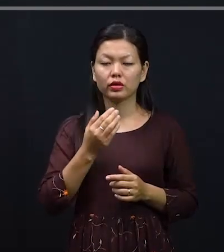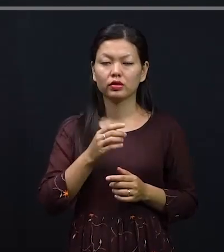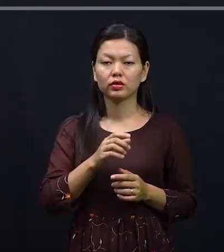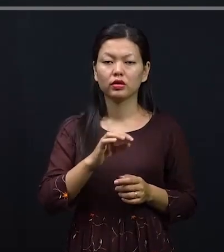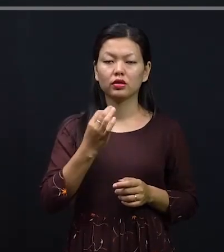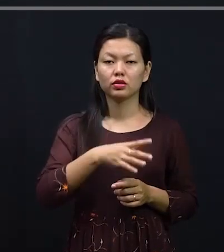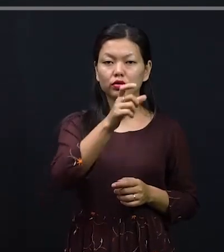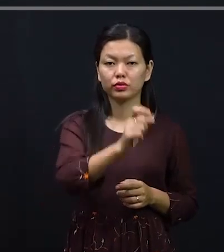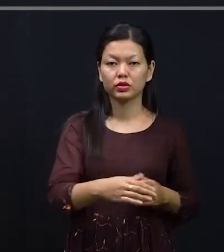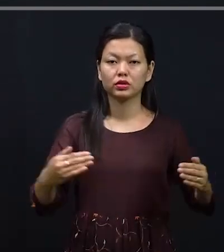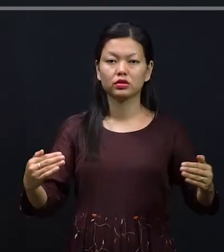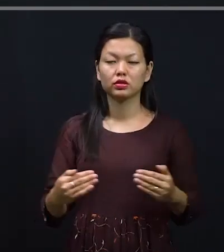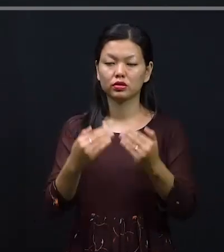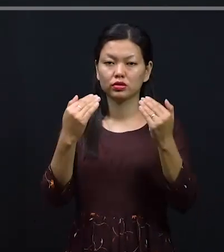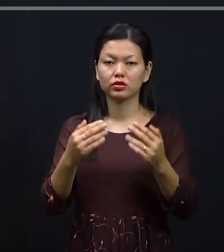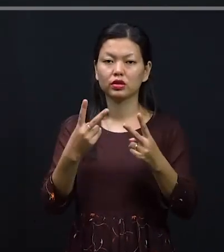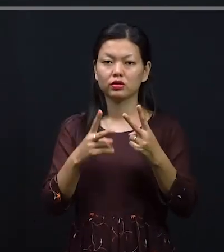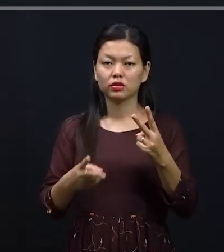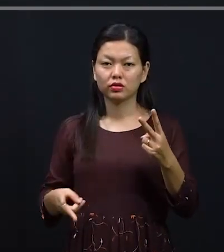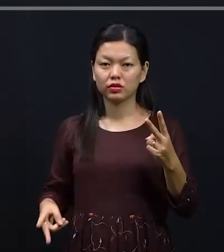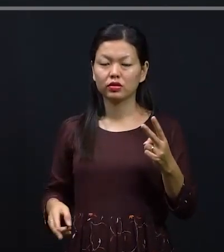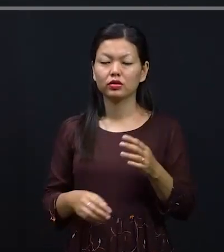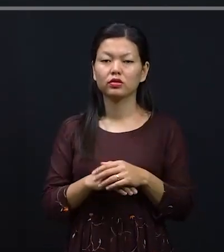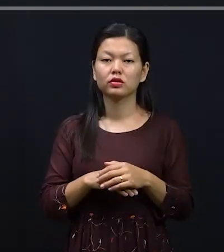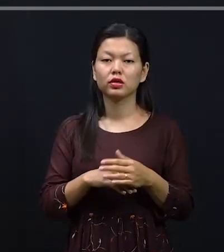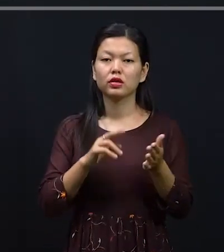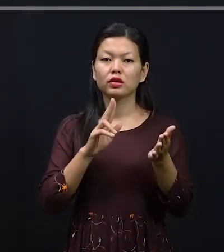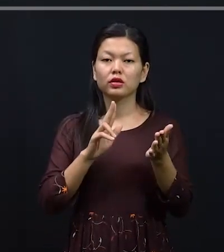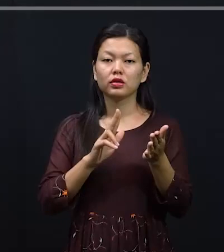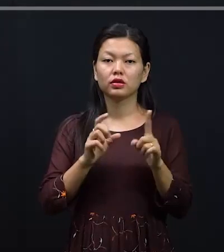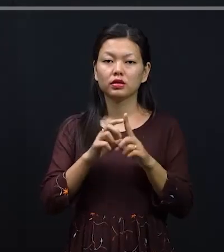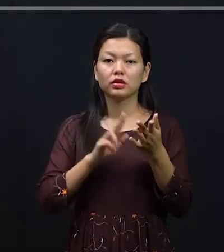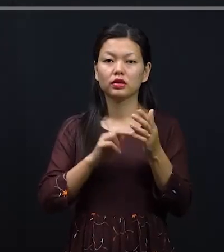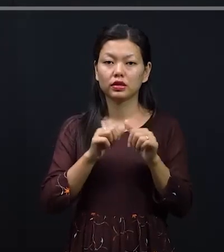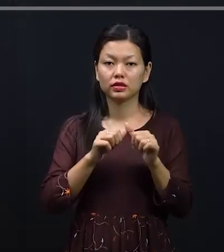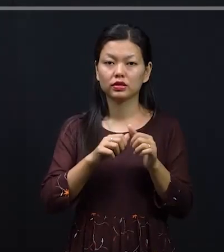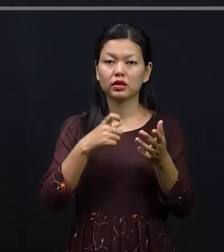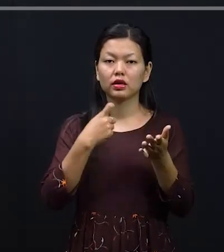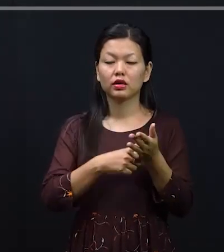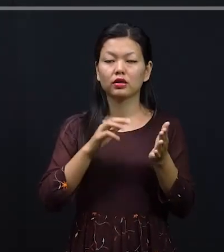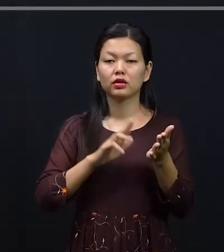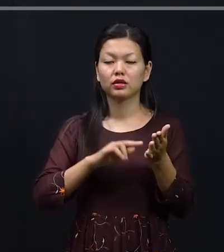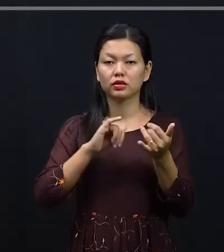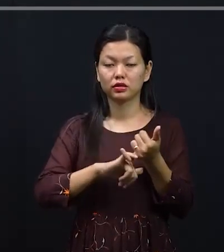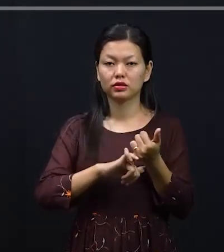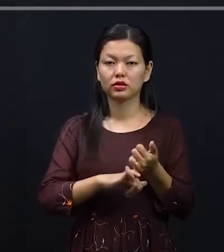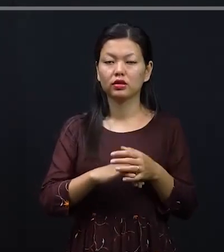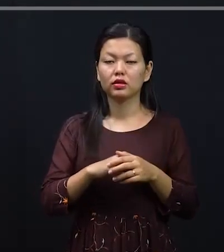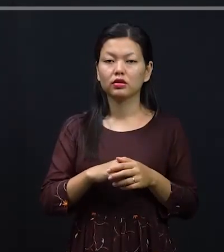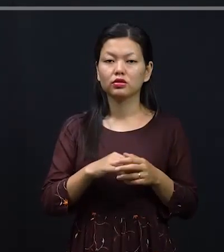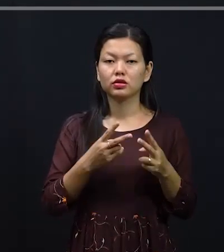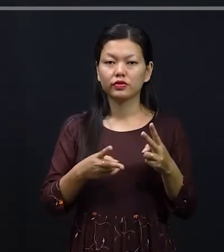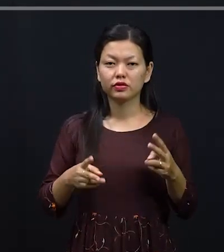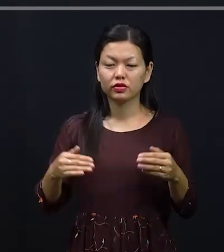this different types of enzymes, DNAs, RNAs, and proteases into this mixture, one by